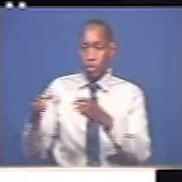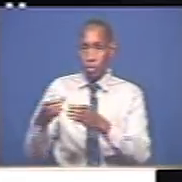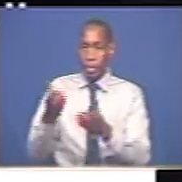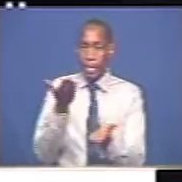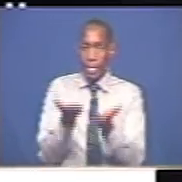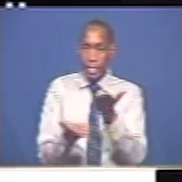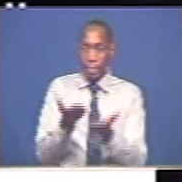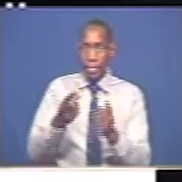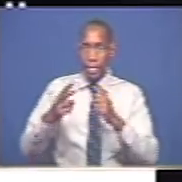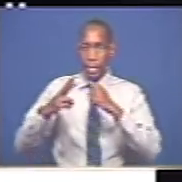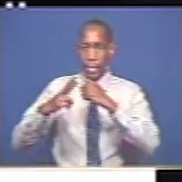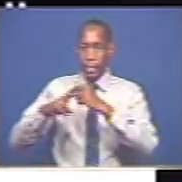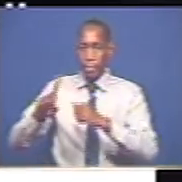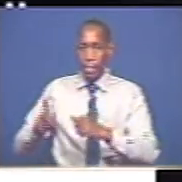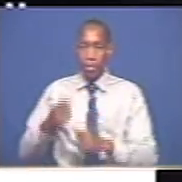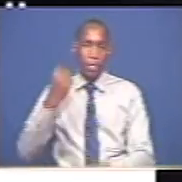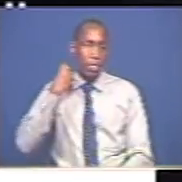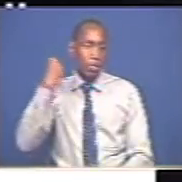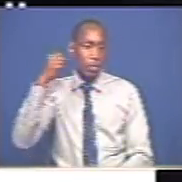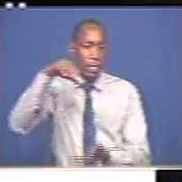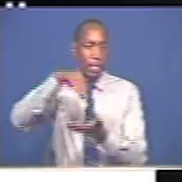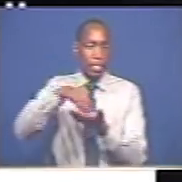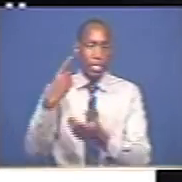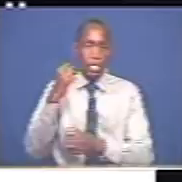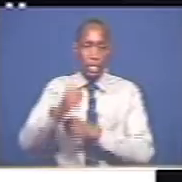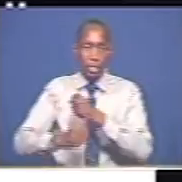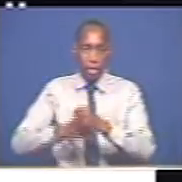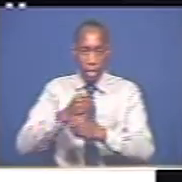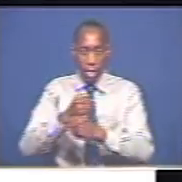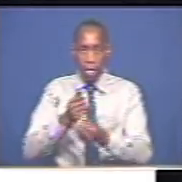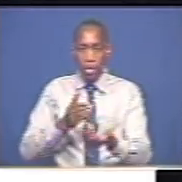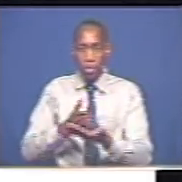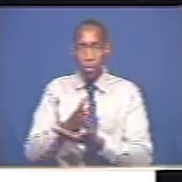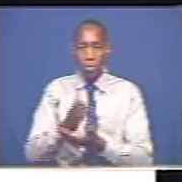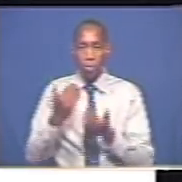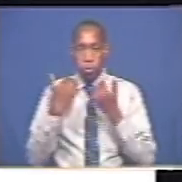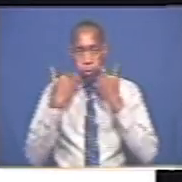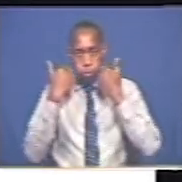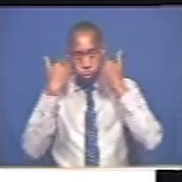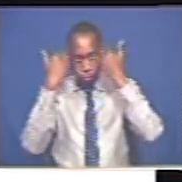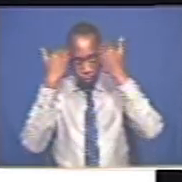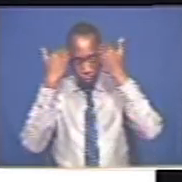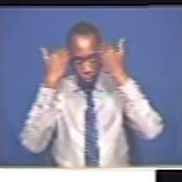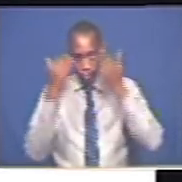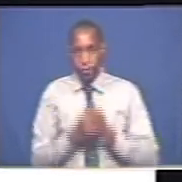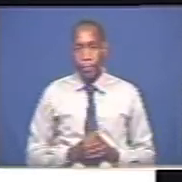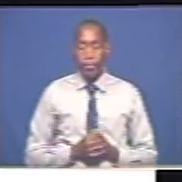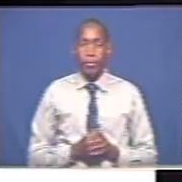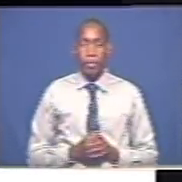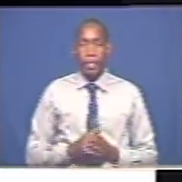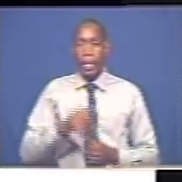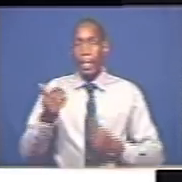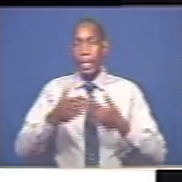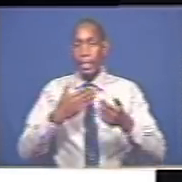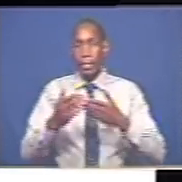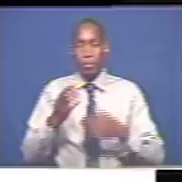that 7,000 suicide cases annually are as a result of depression. What are the symptoms of